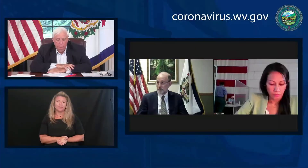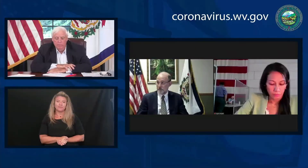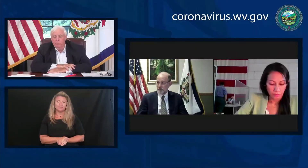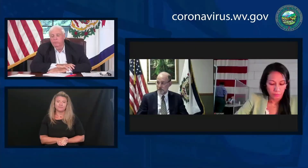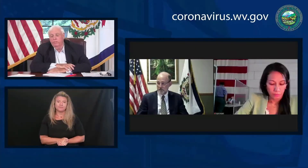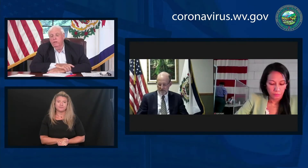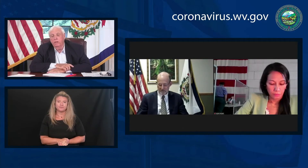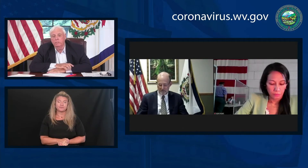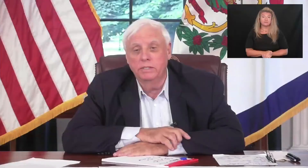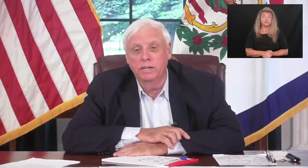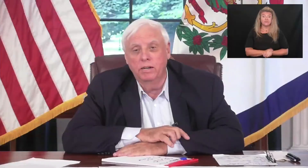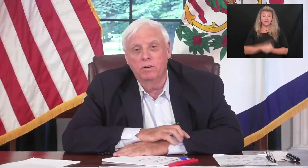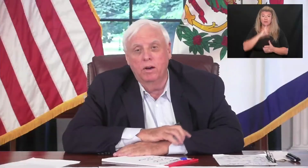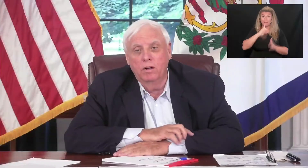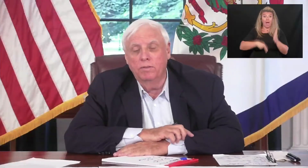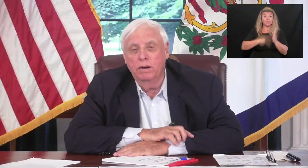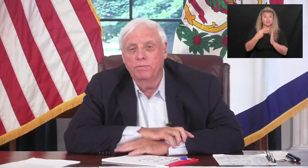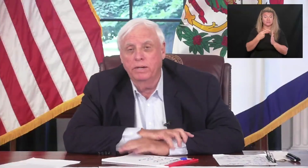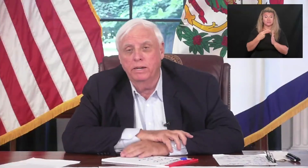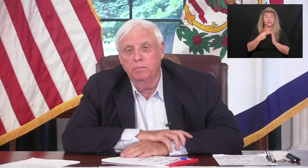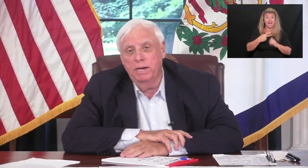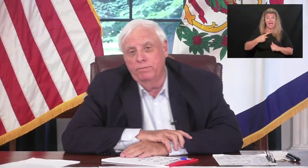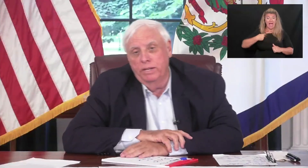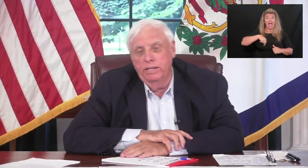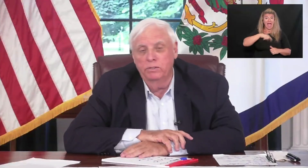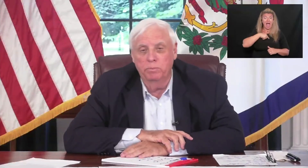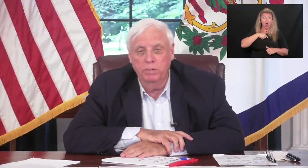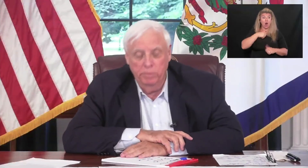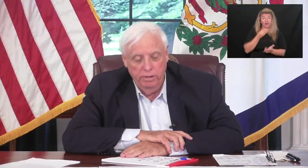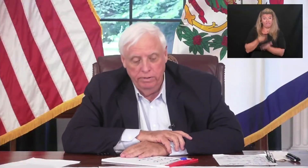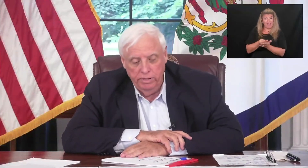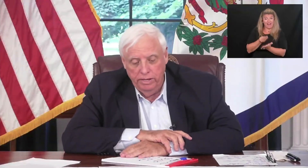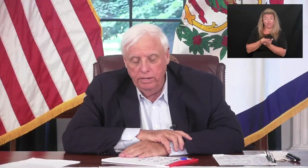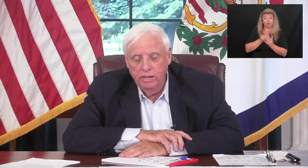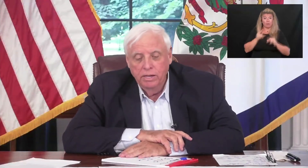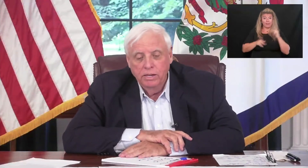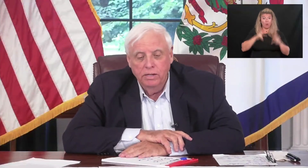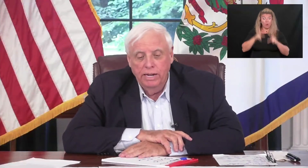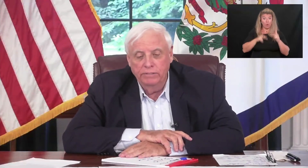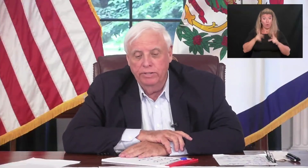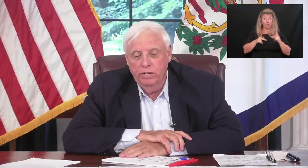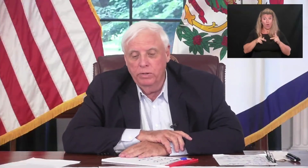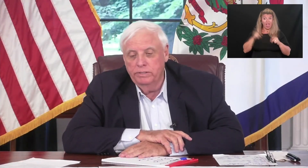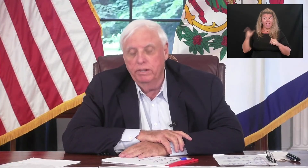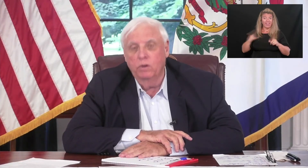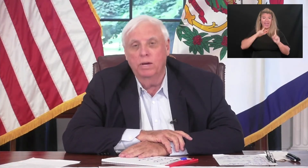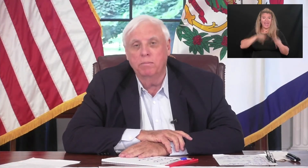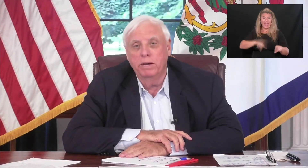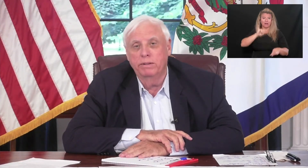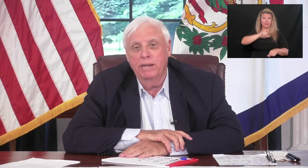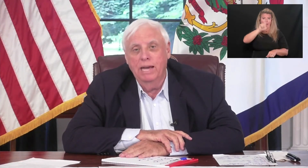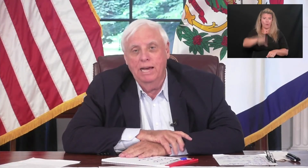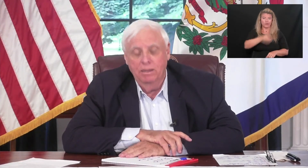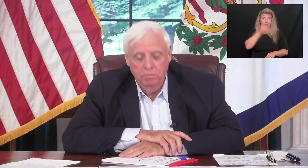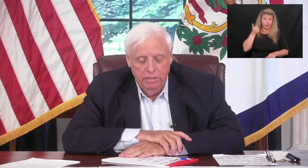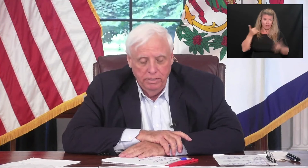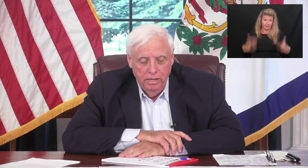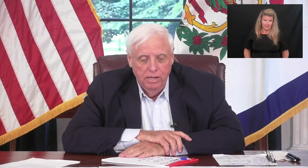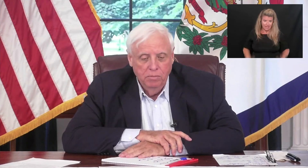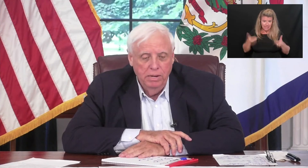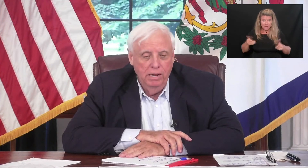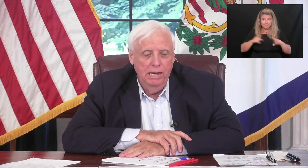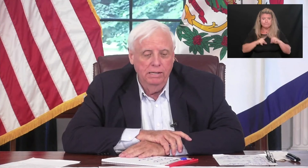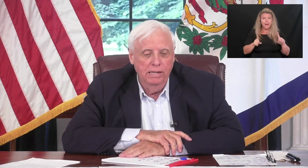Brad, to be perfectly honest, all of our my financial people and everything could answer that question a whole lot better than I.